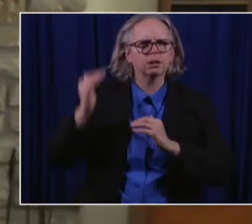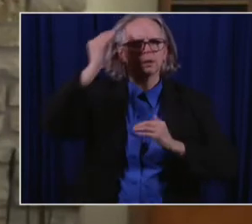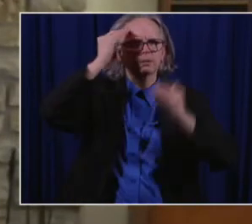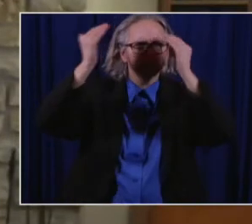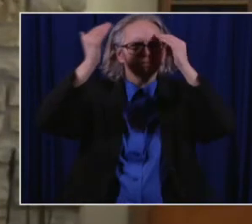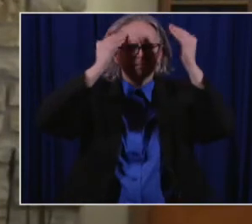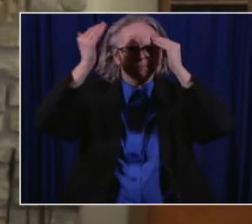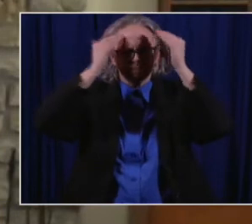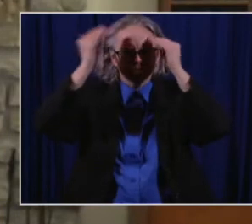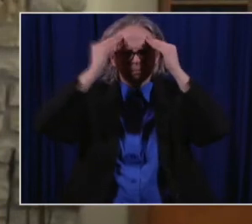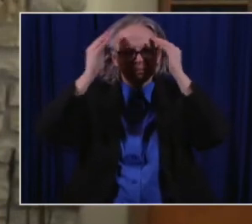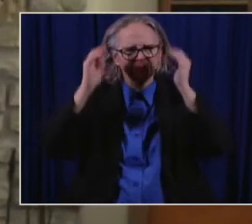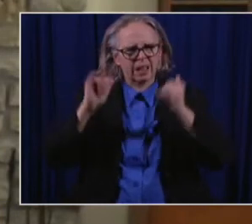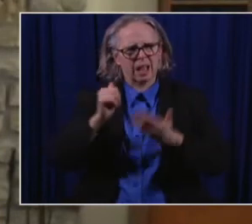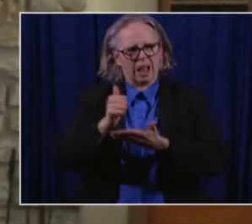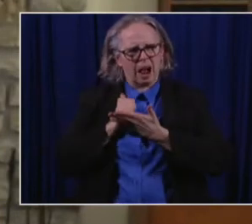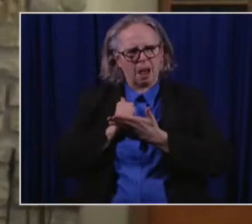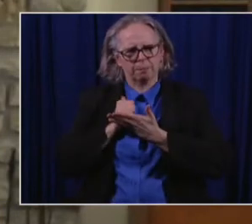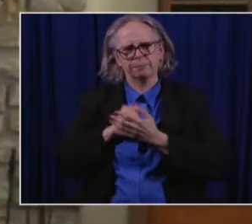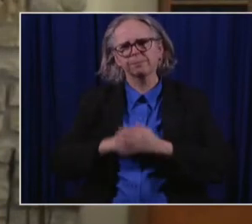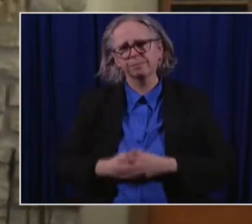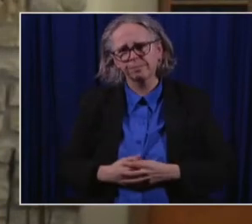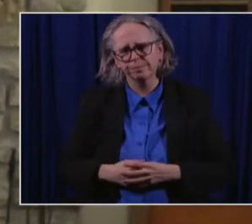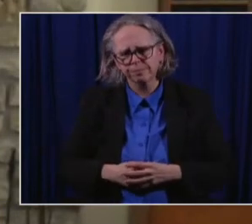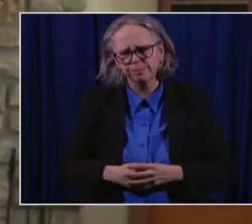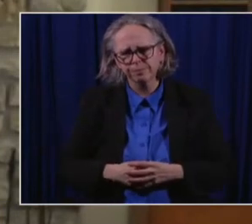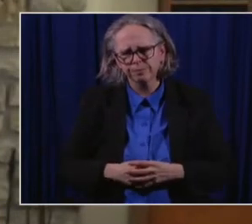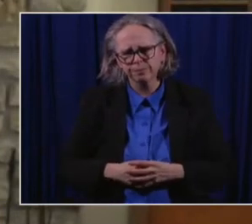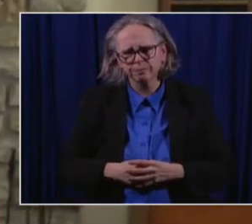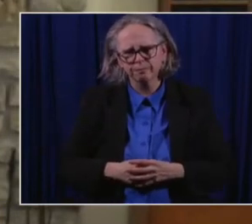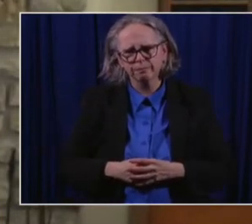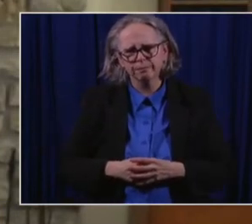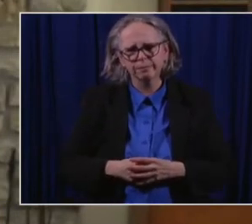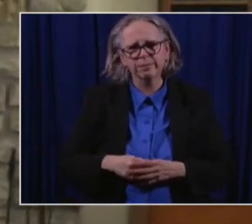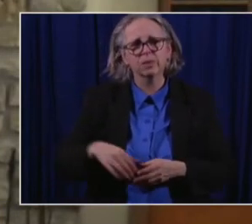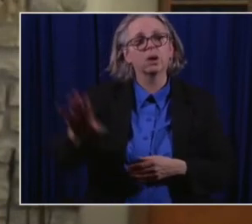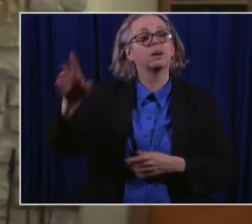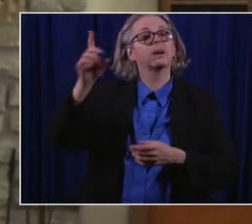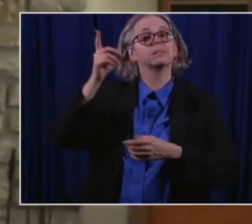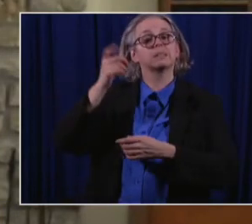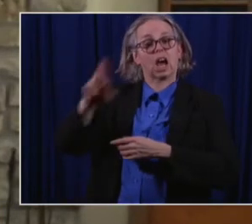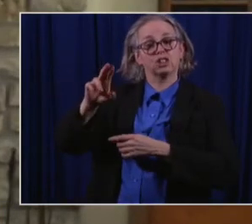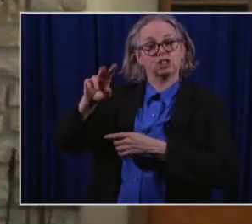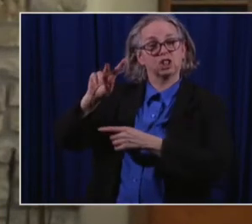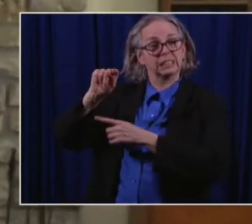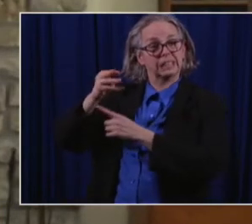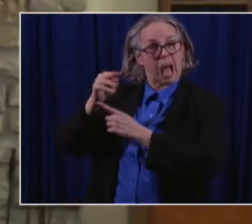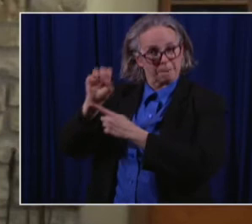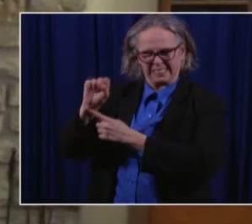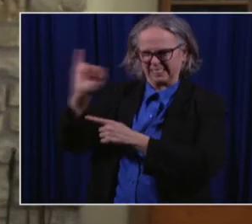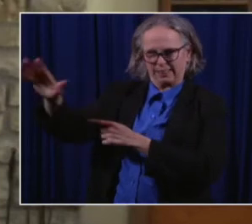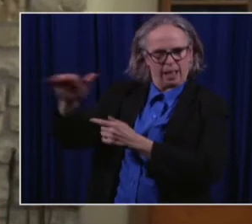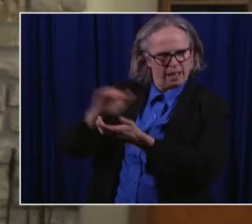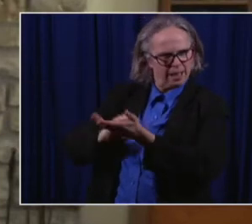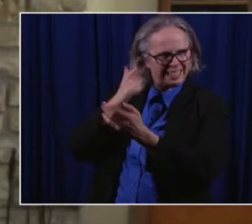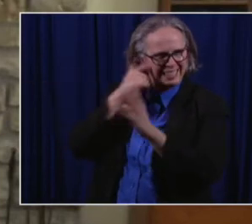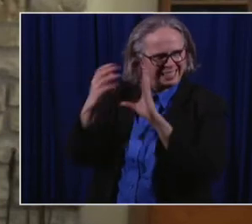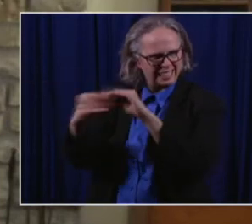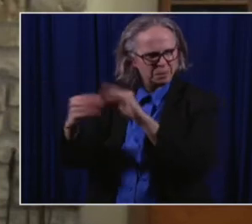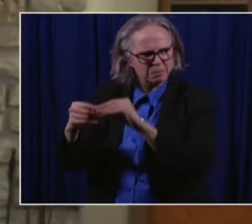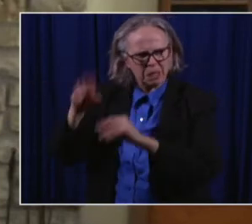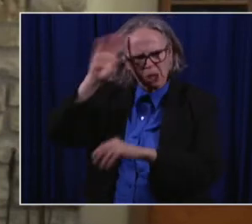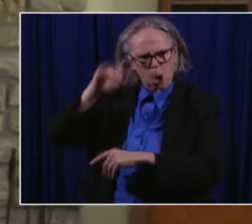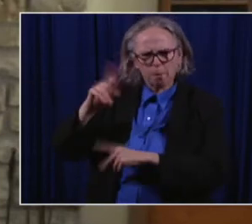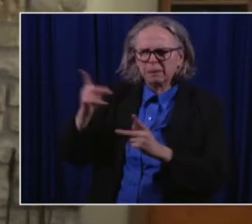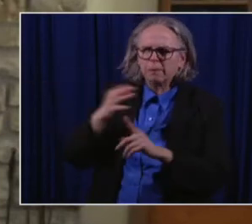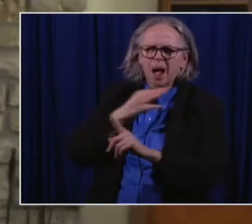have going. Dr. Thomas, you want to tell us a little bit about, because I know we'll get a lot of questions about Franklin County because